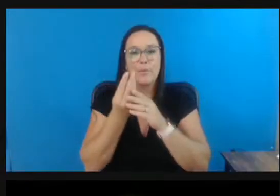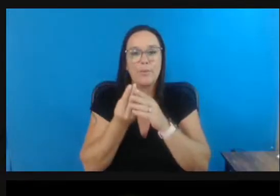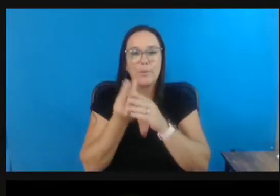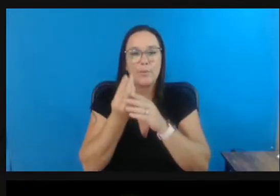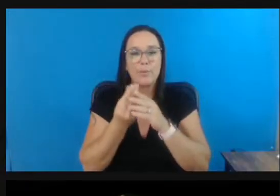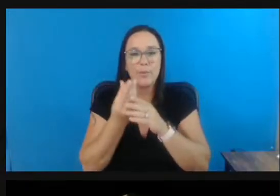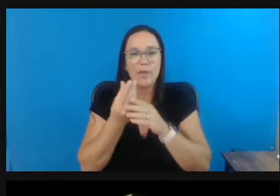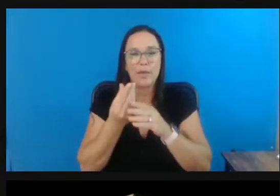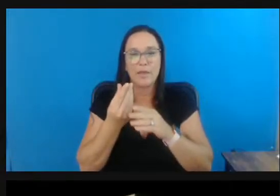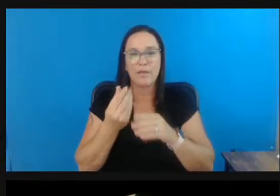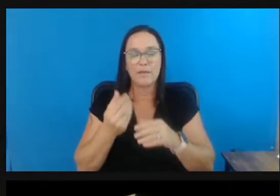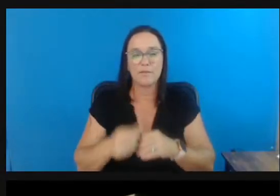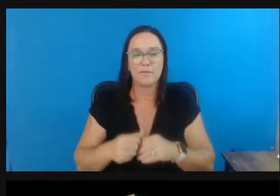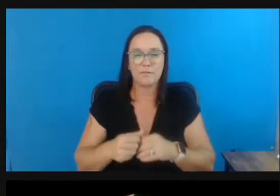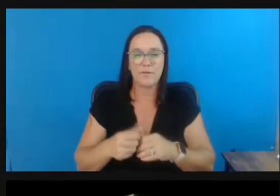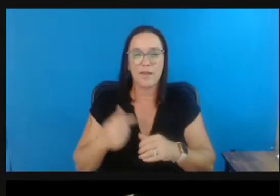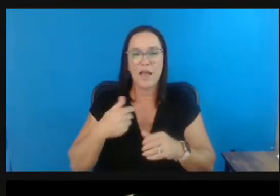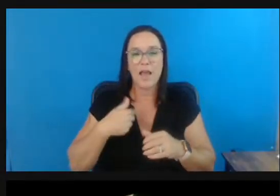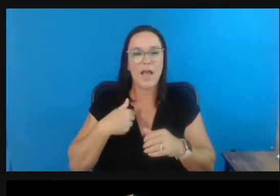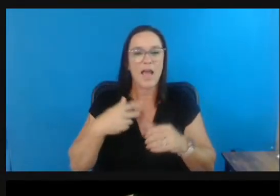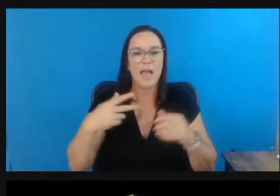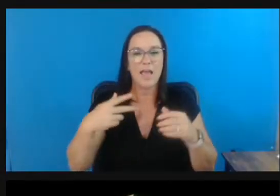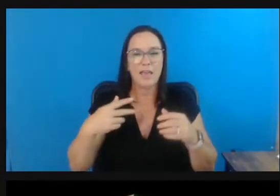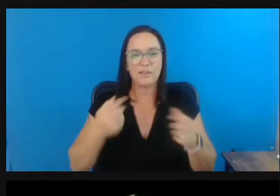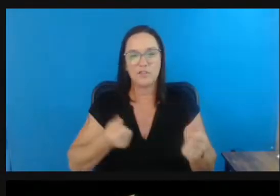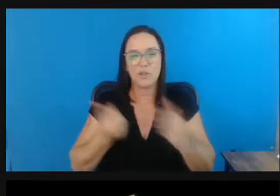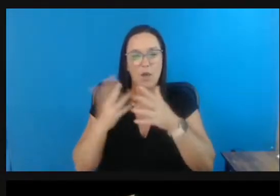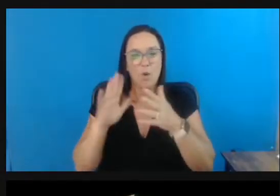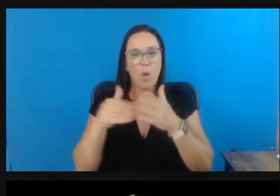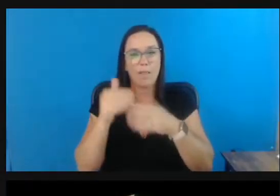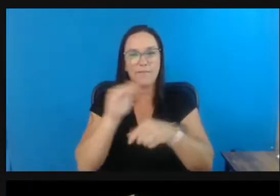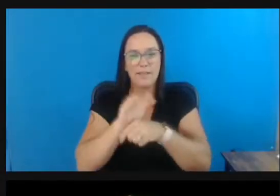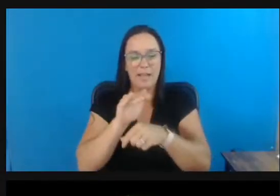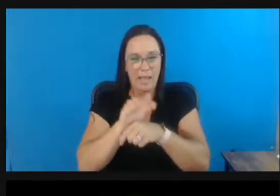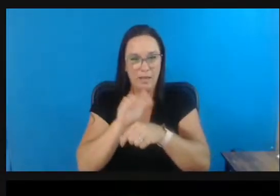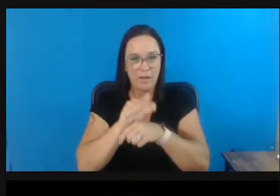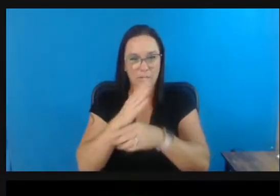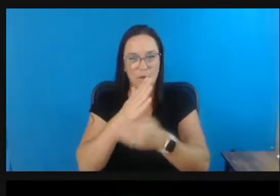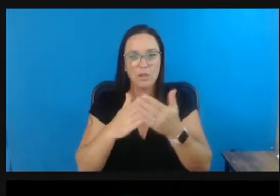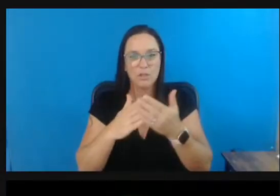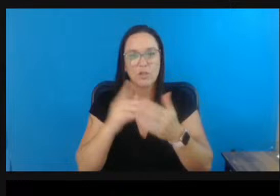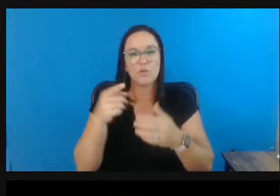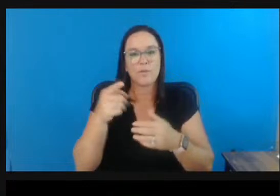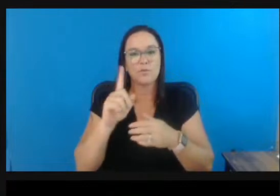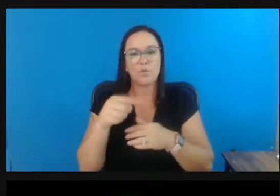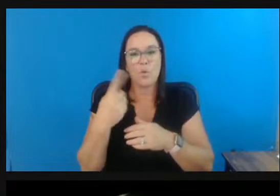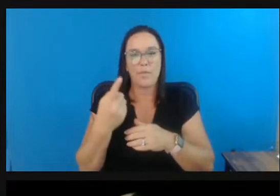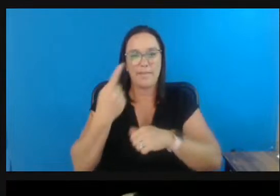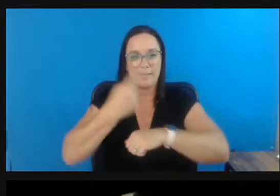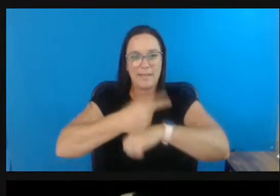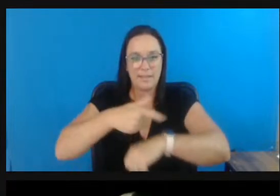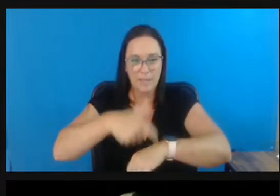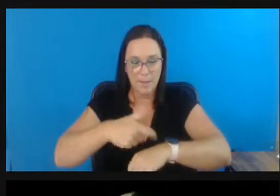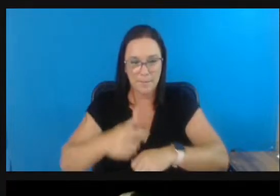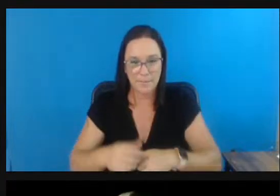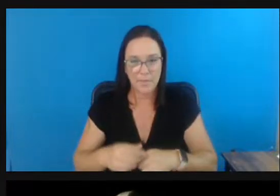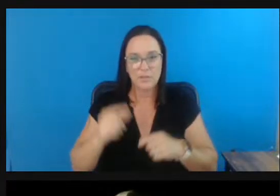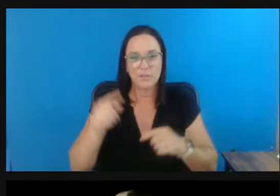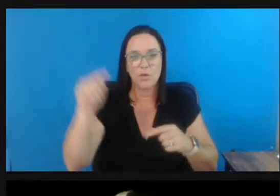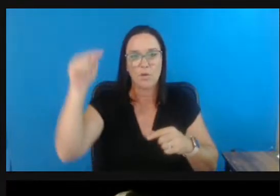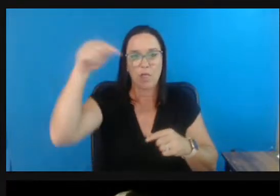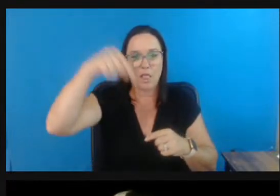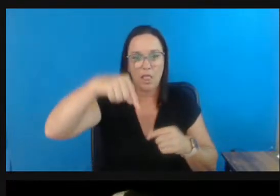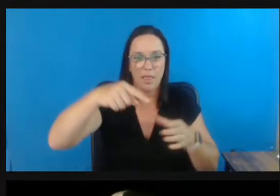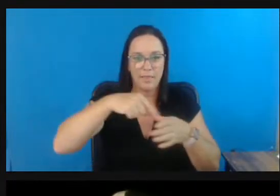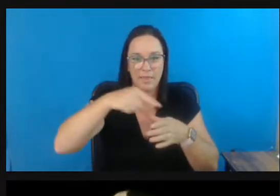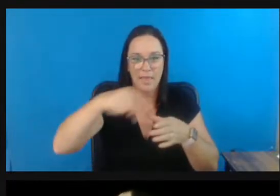out all the nighttime views to show you just the daytime views over the last week or so. And so here's our vent within the caldera down in there. And you'll see that